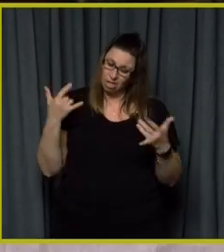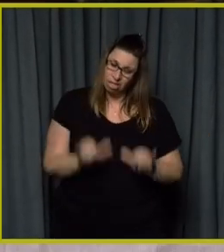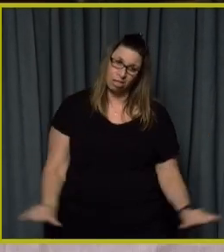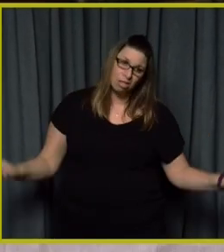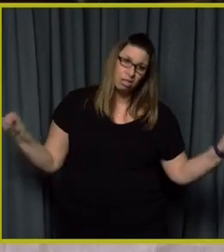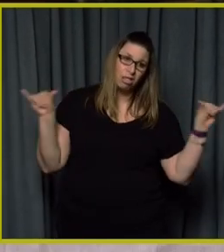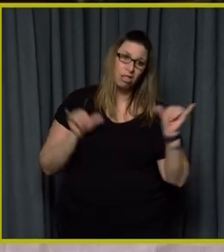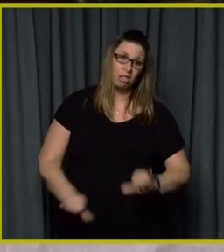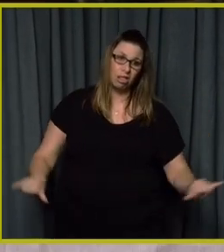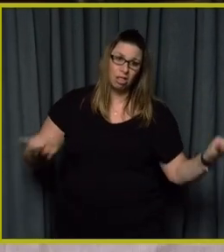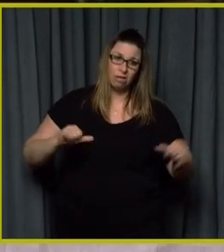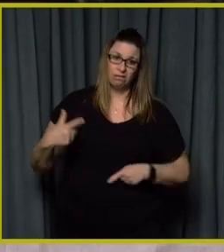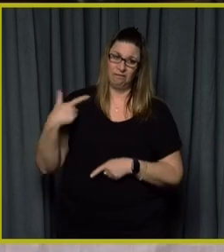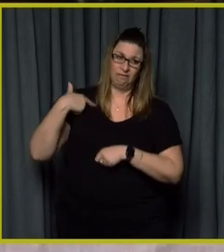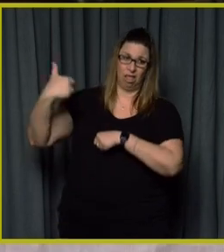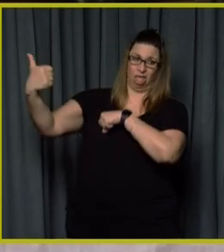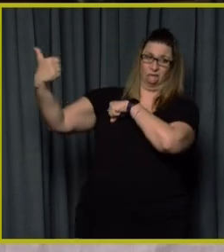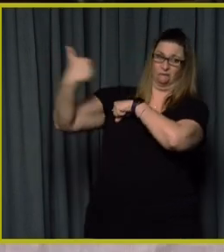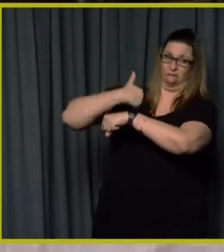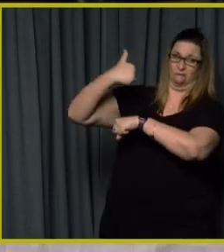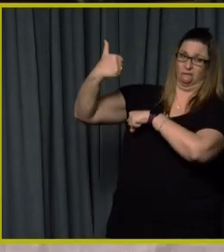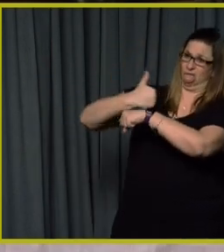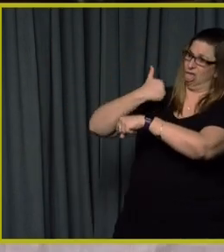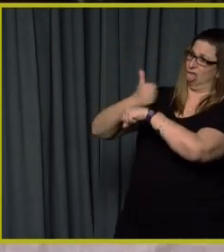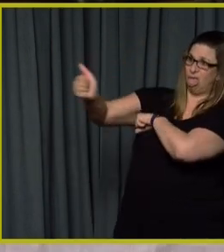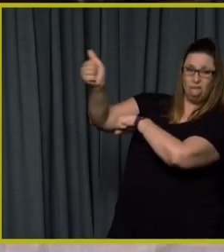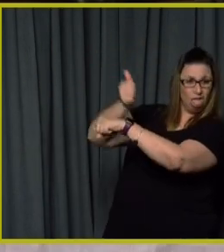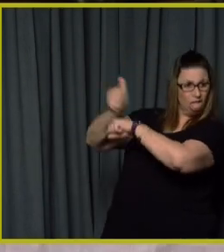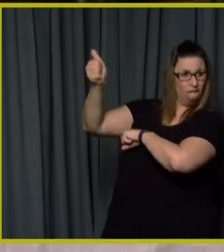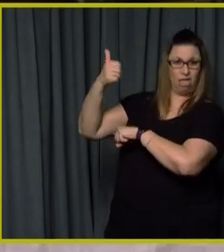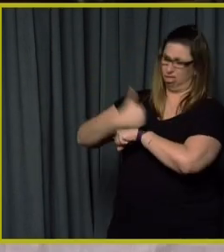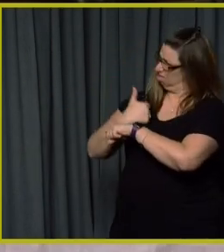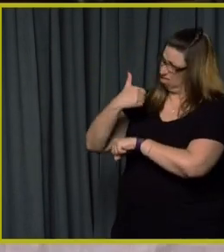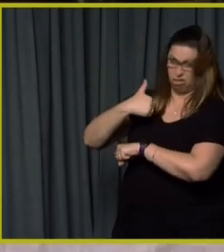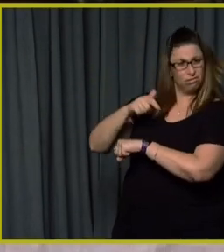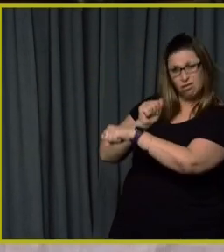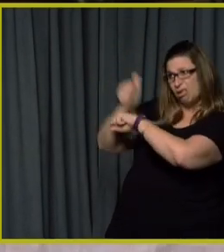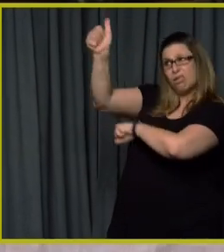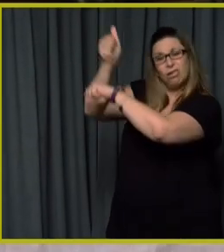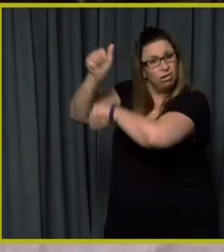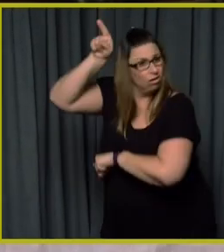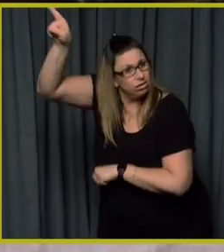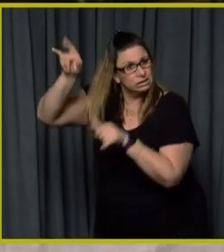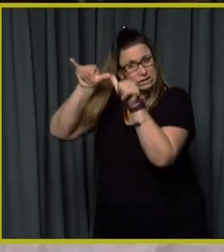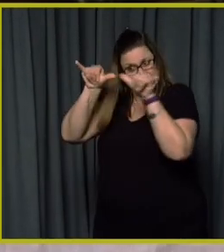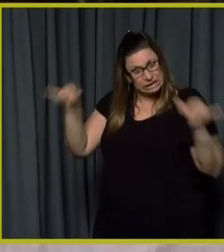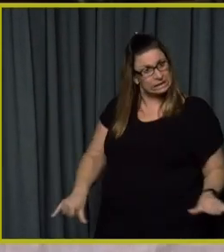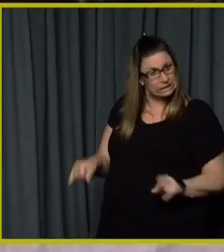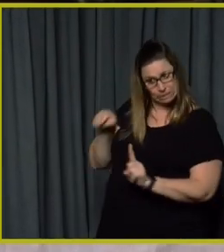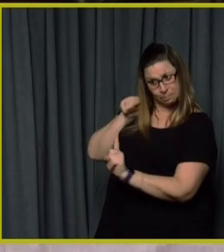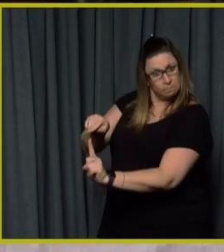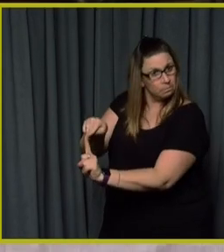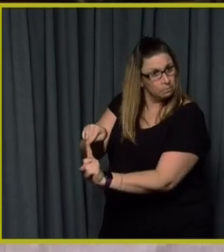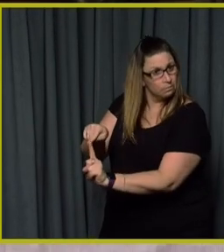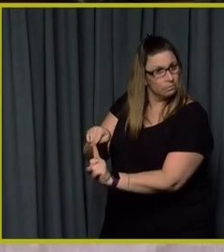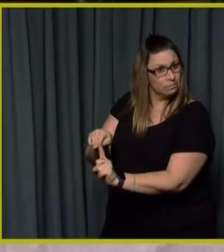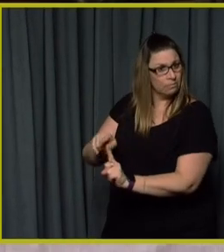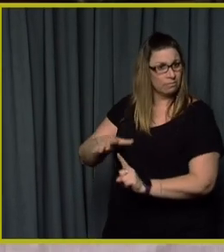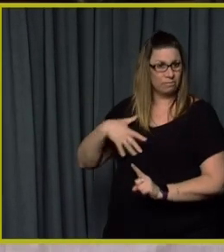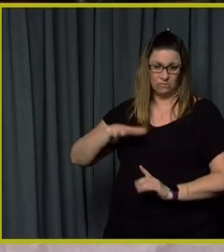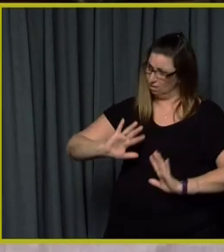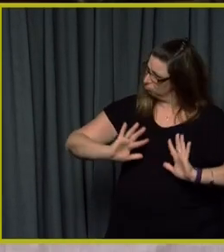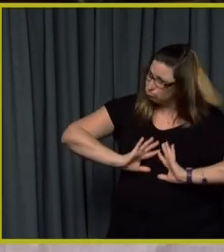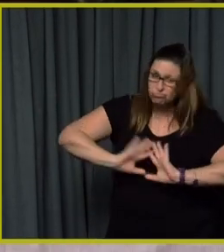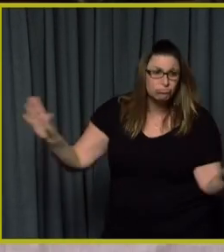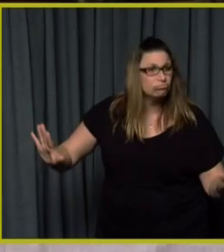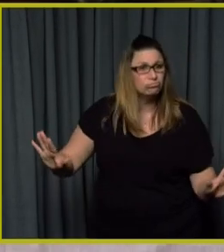this mess on us, like it's our individual choices that got us into this. We have to correct that. We have to